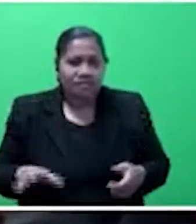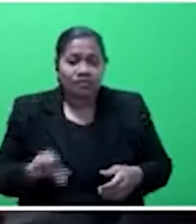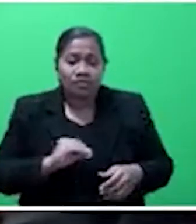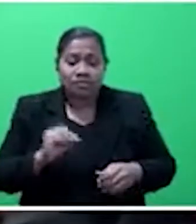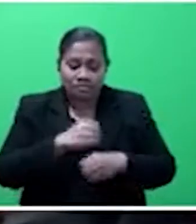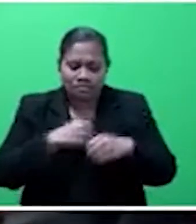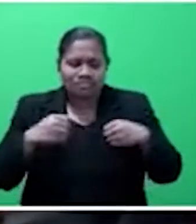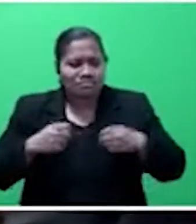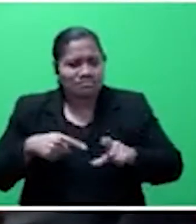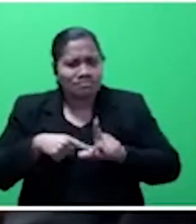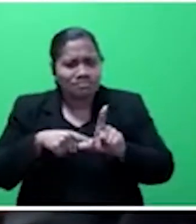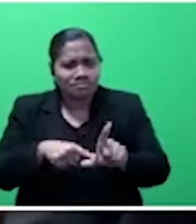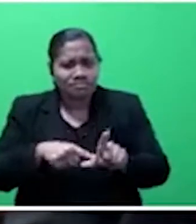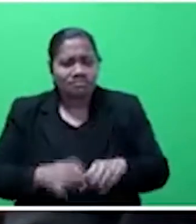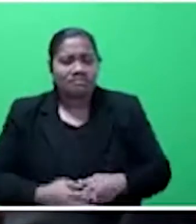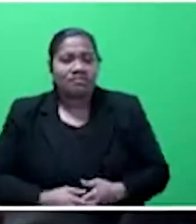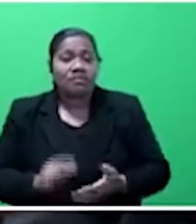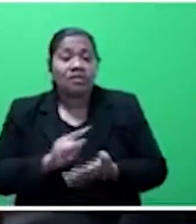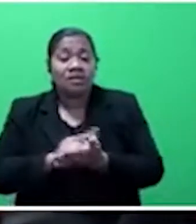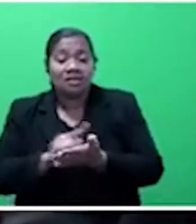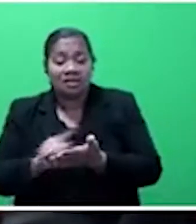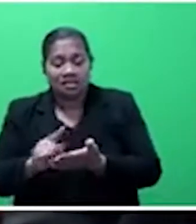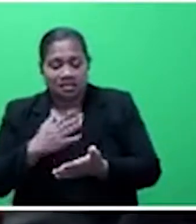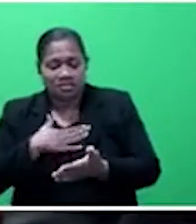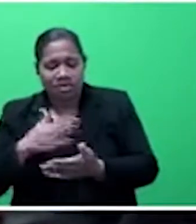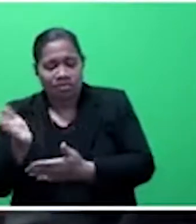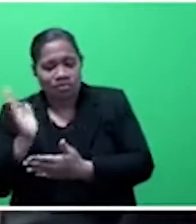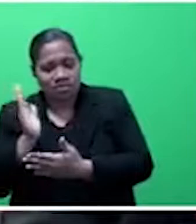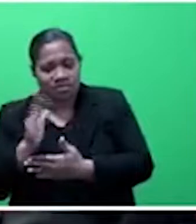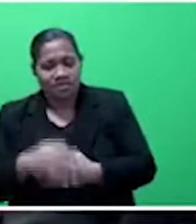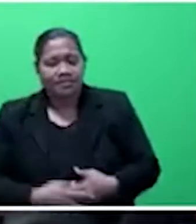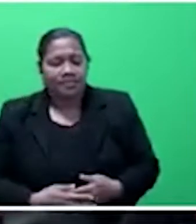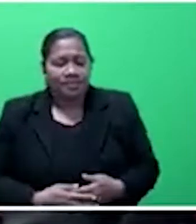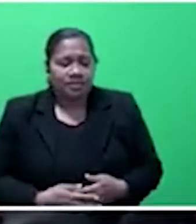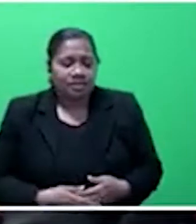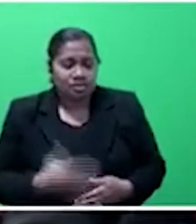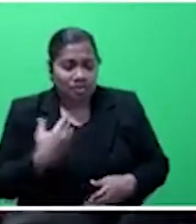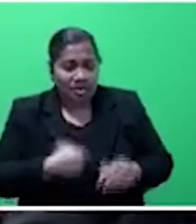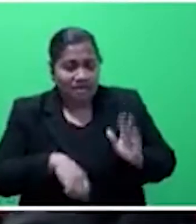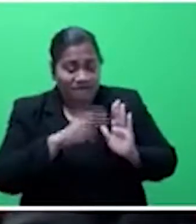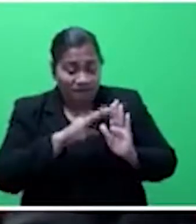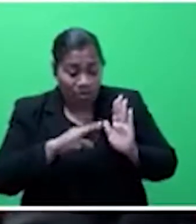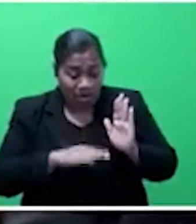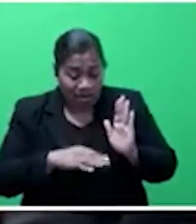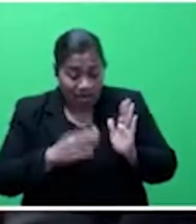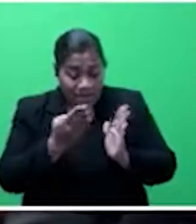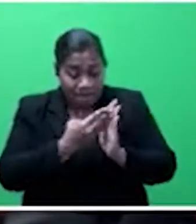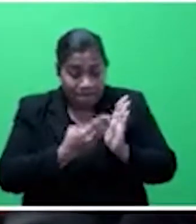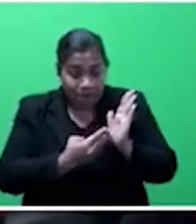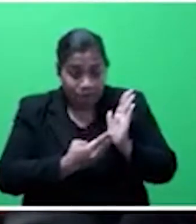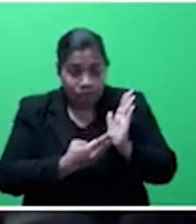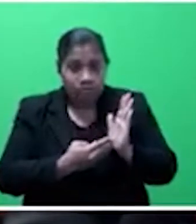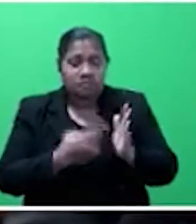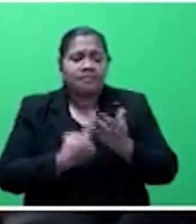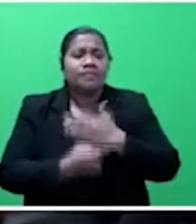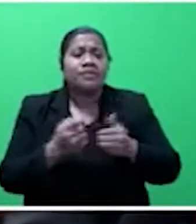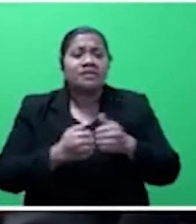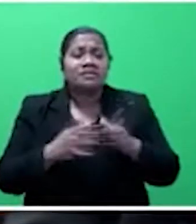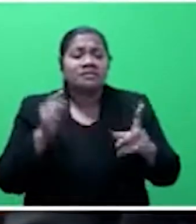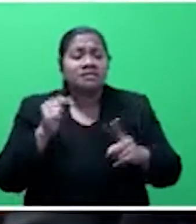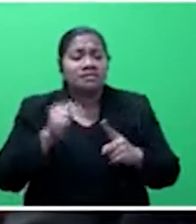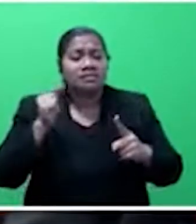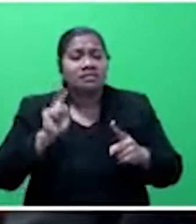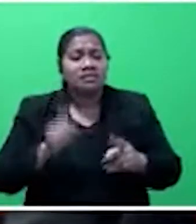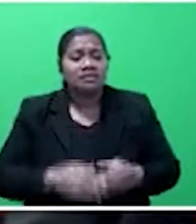sporting arena later in my presentation. As outlined, Mr. Speaker said, in the budget, the starting point is the cutting of